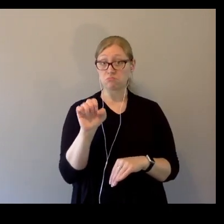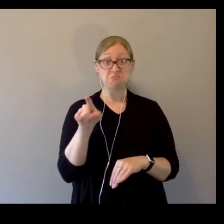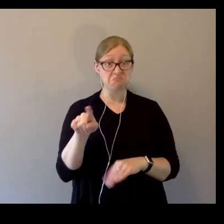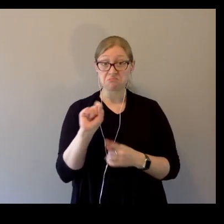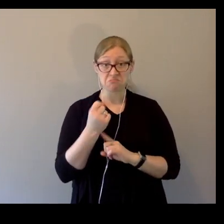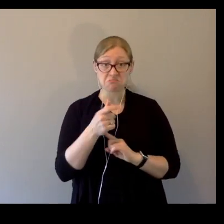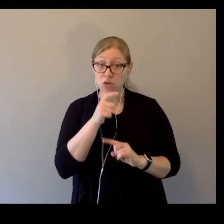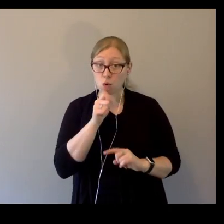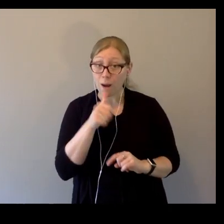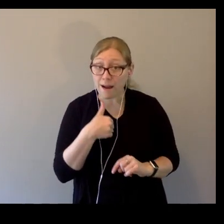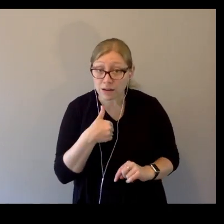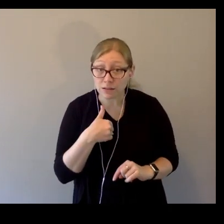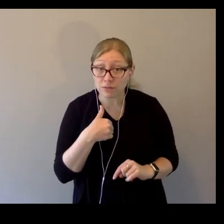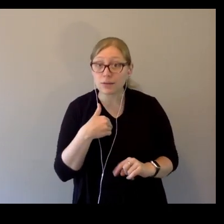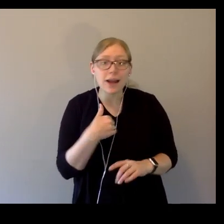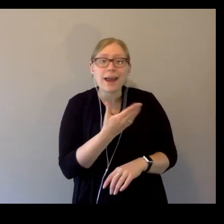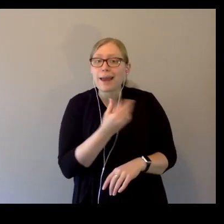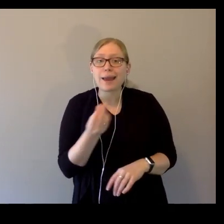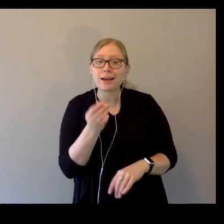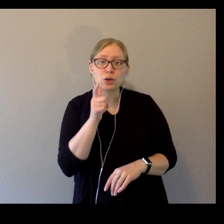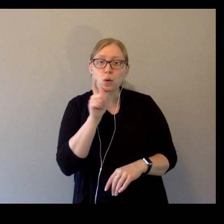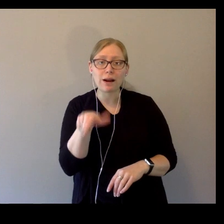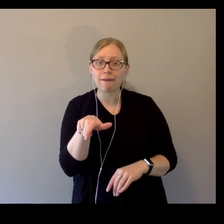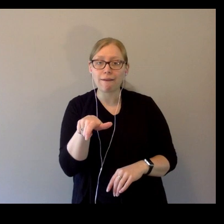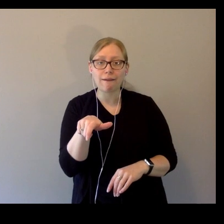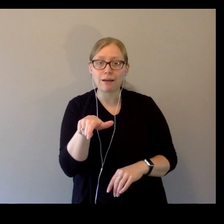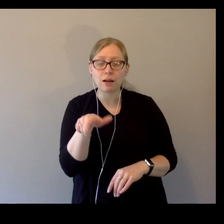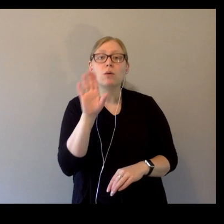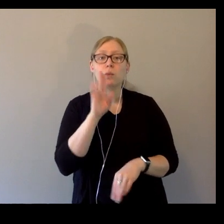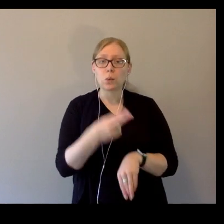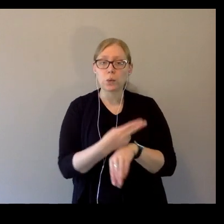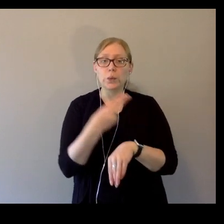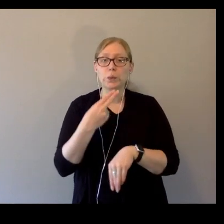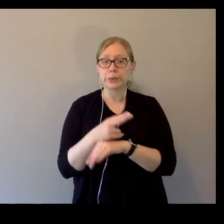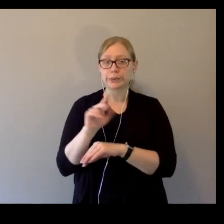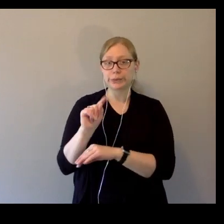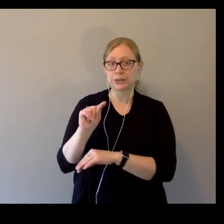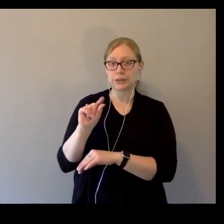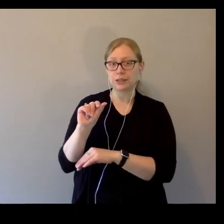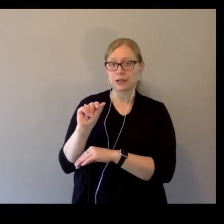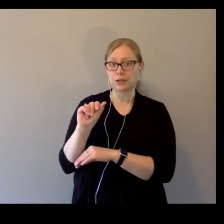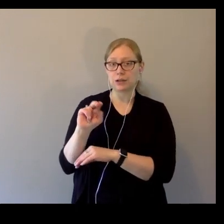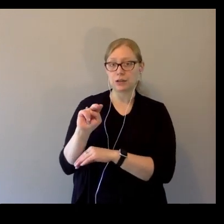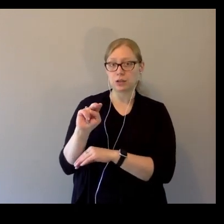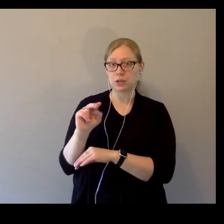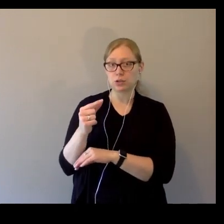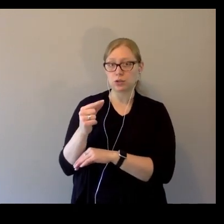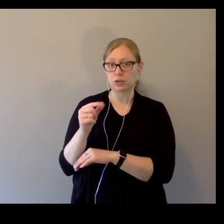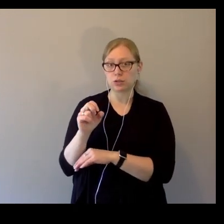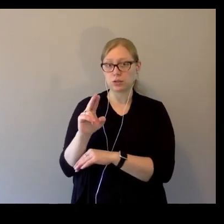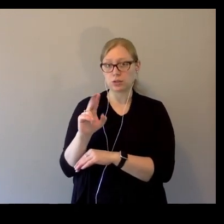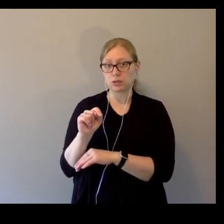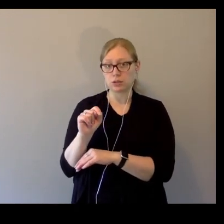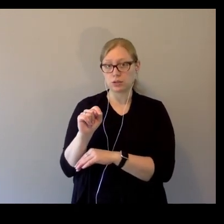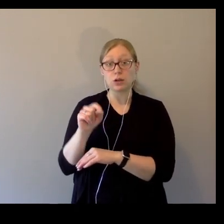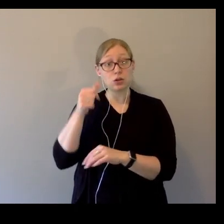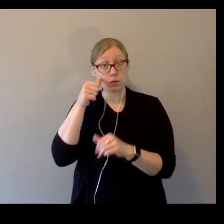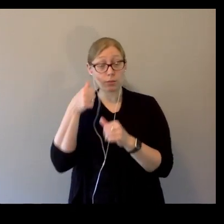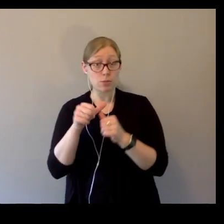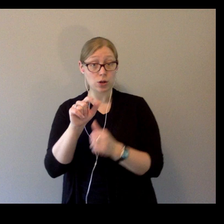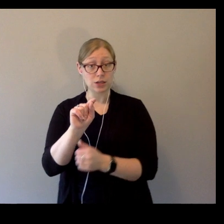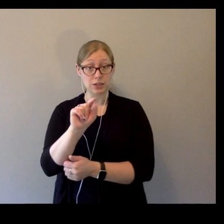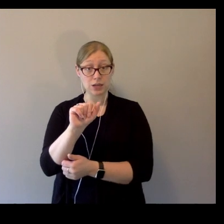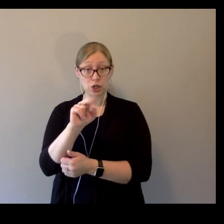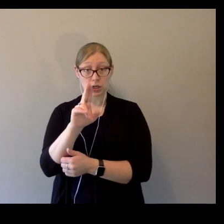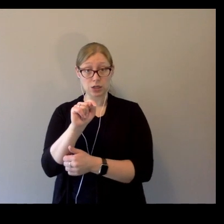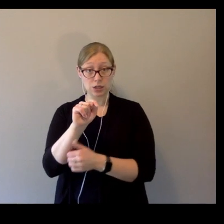don't need it because we're going to use the tangent. So remember, tangent is defined as the ratio either sine